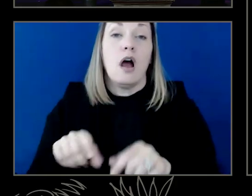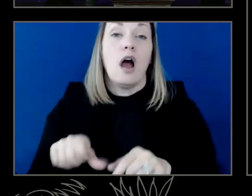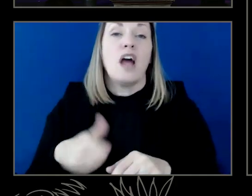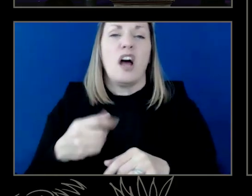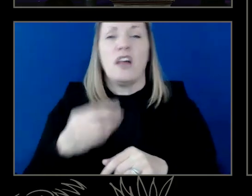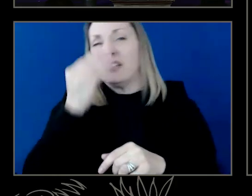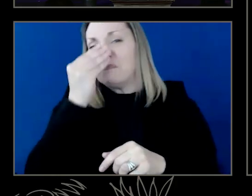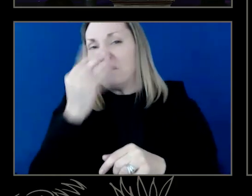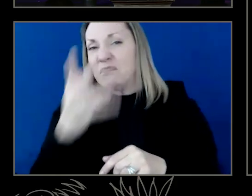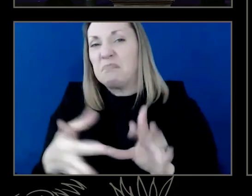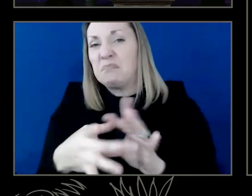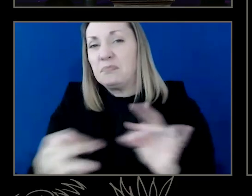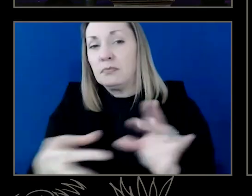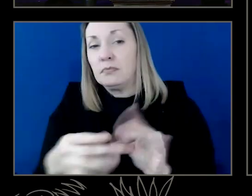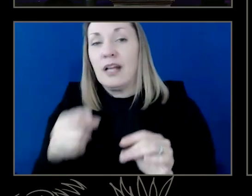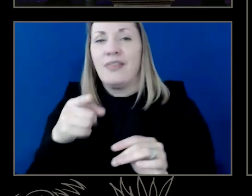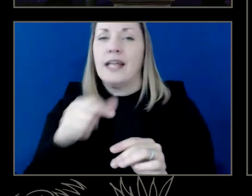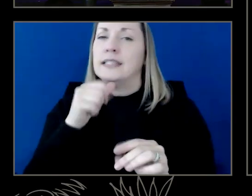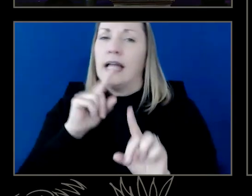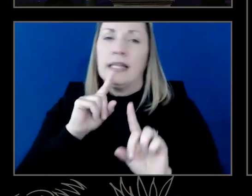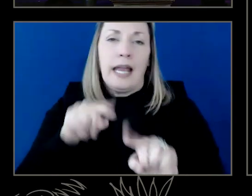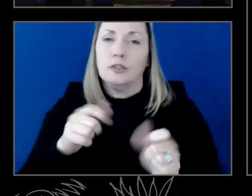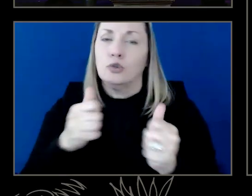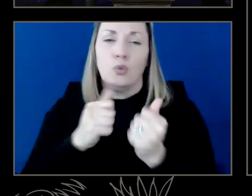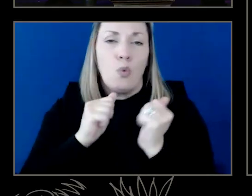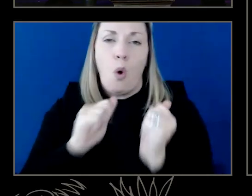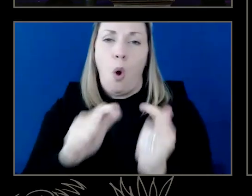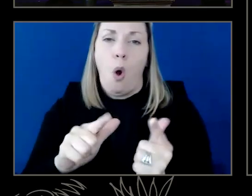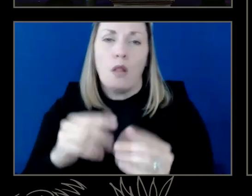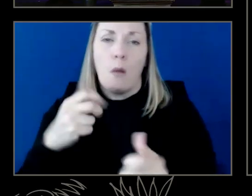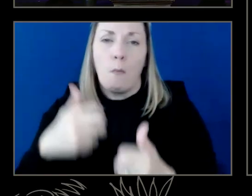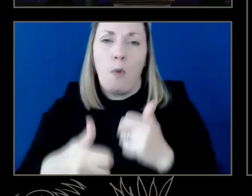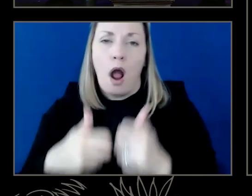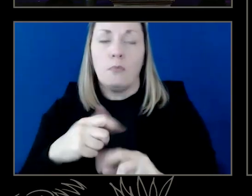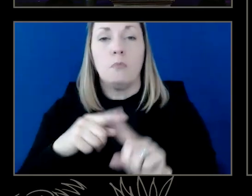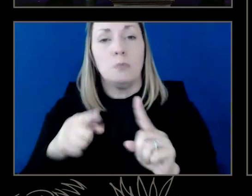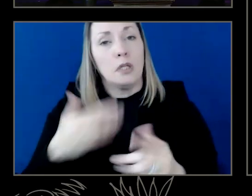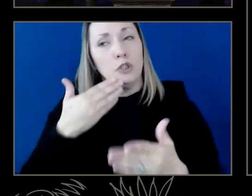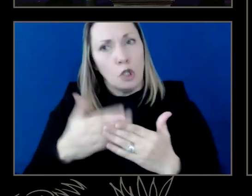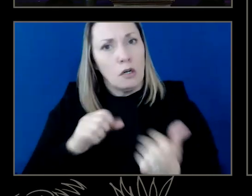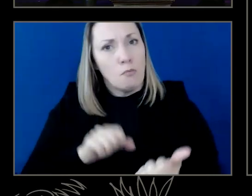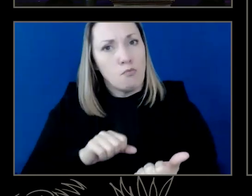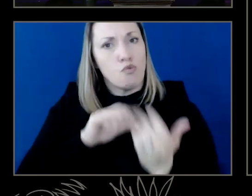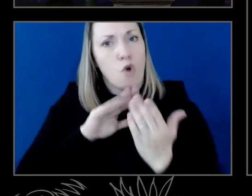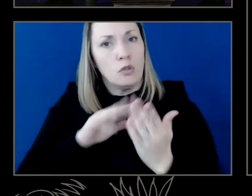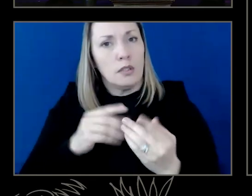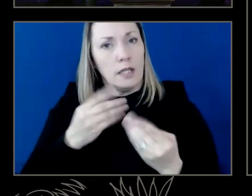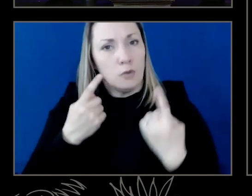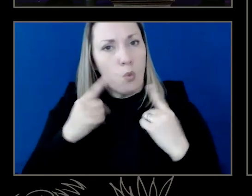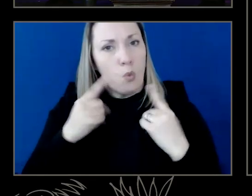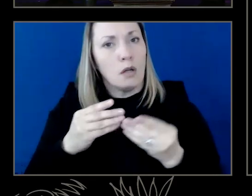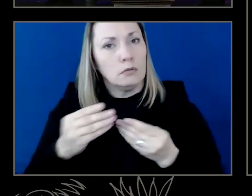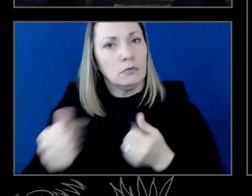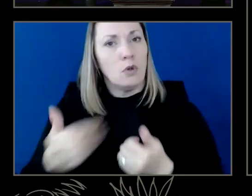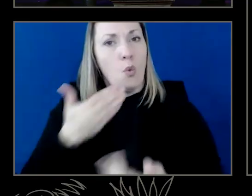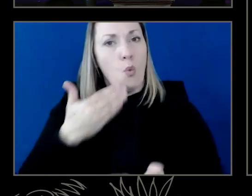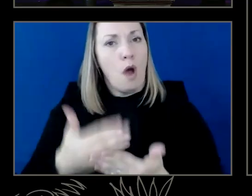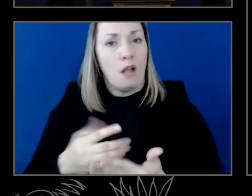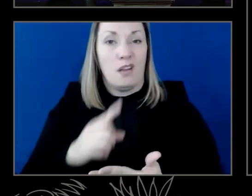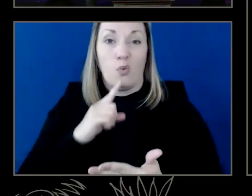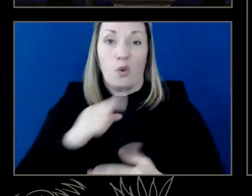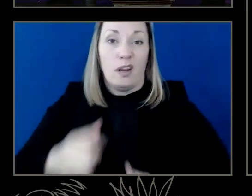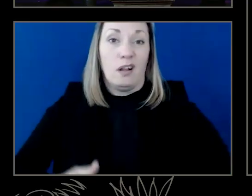disclaimer, this isn't the answer to every problem, but it's a solid approach that's worked well in many